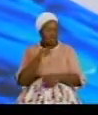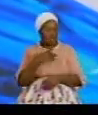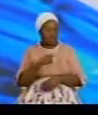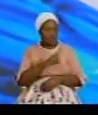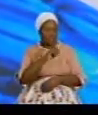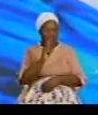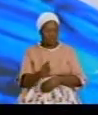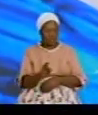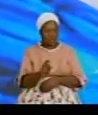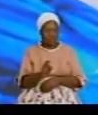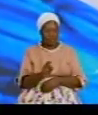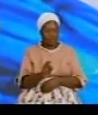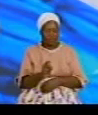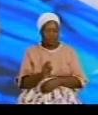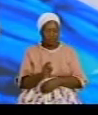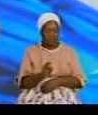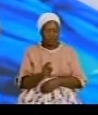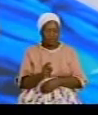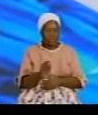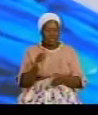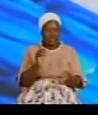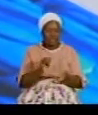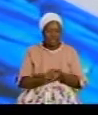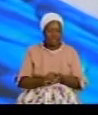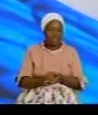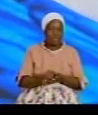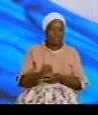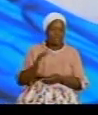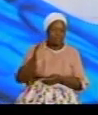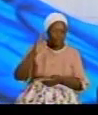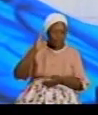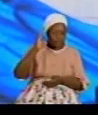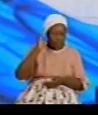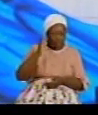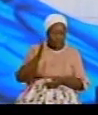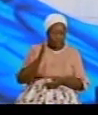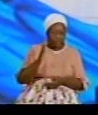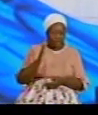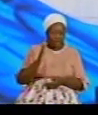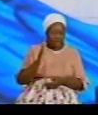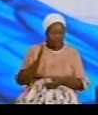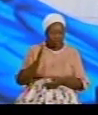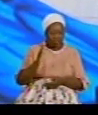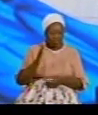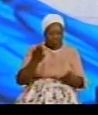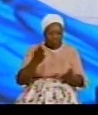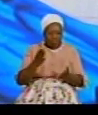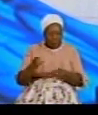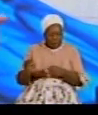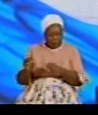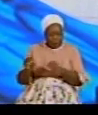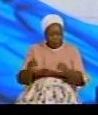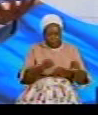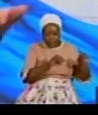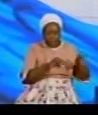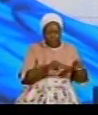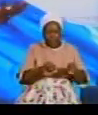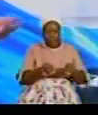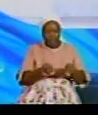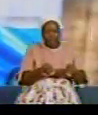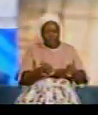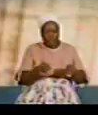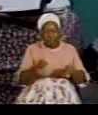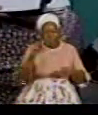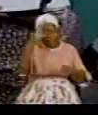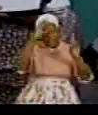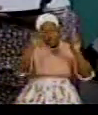question that will trip him. We give a chance